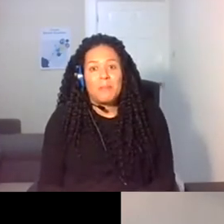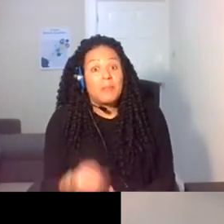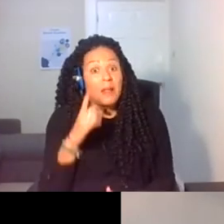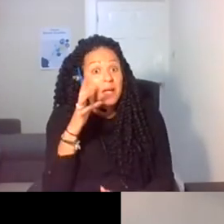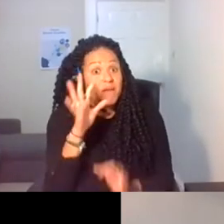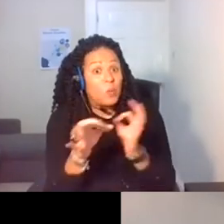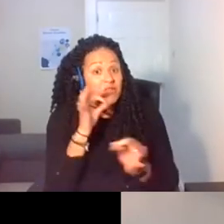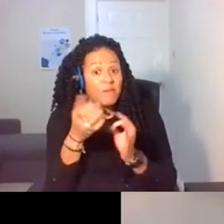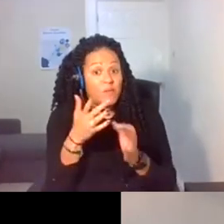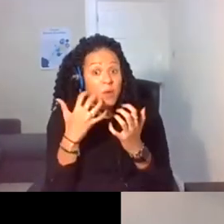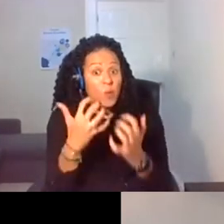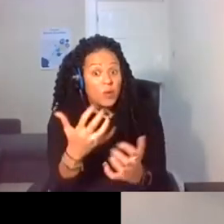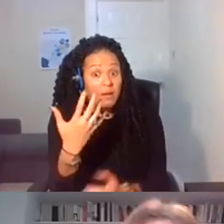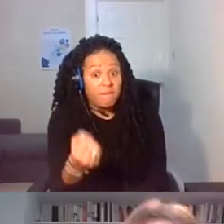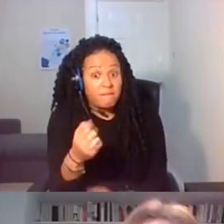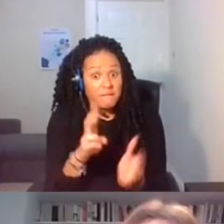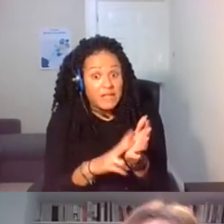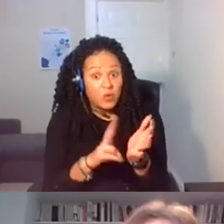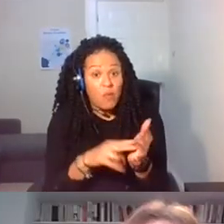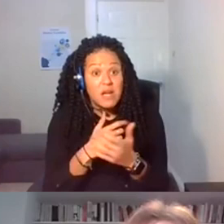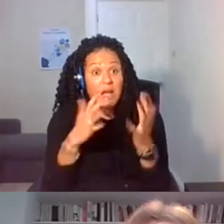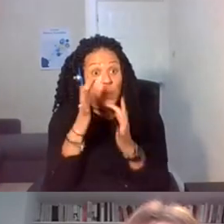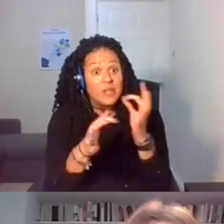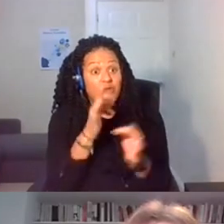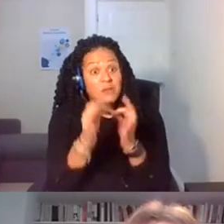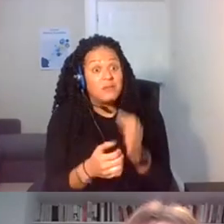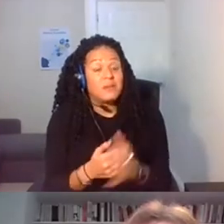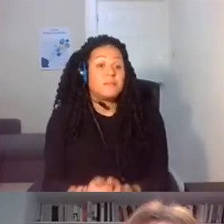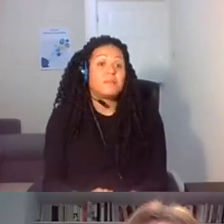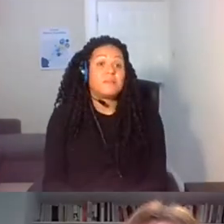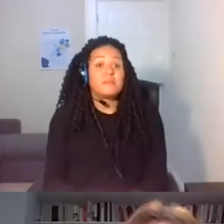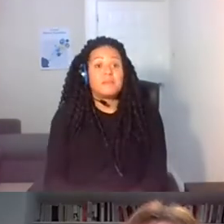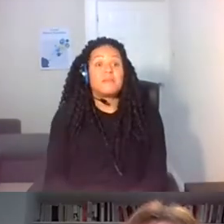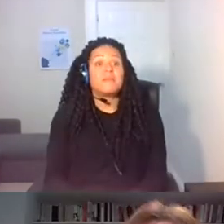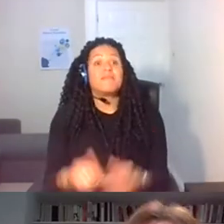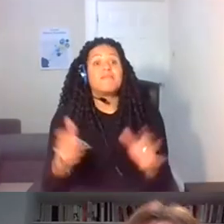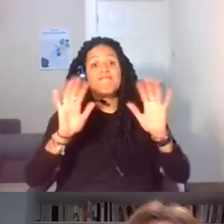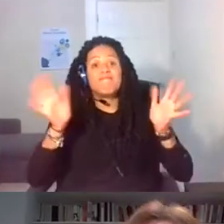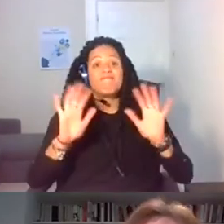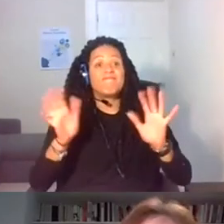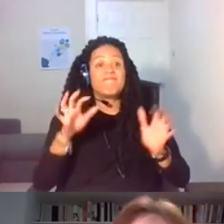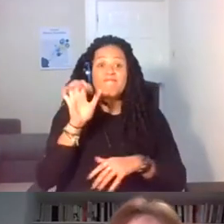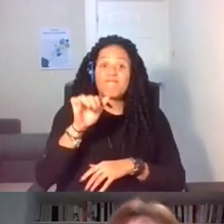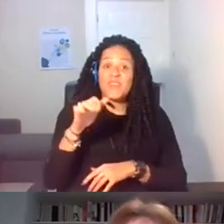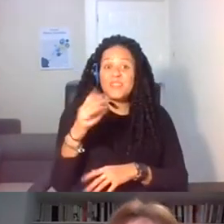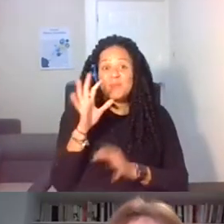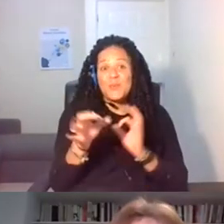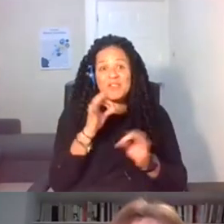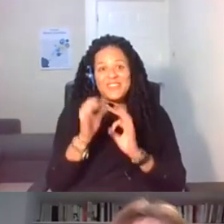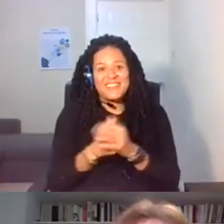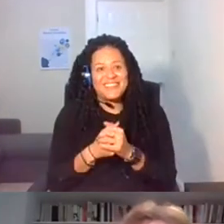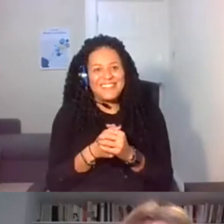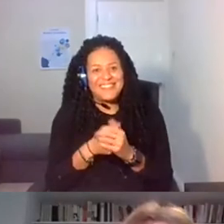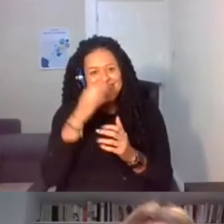from the audience. Victoria, have we got any questions for our panel? Hello, yes, we do. Thank you for that.